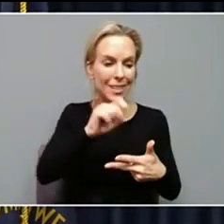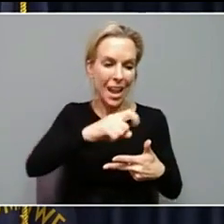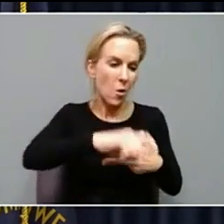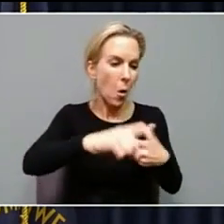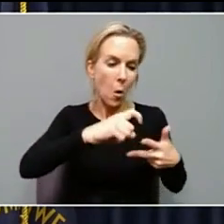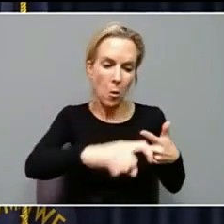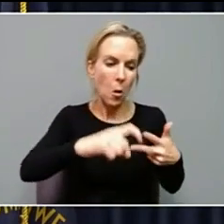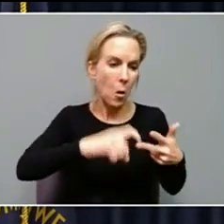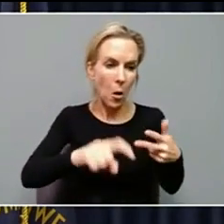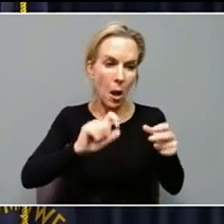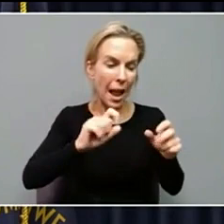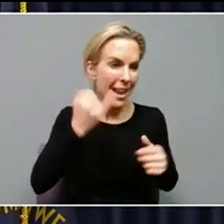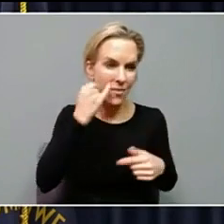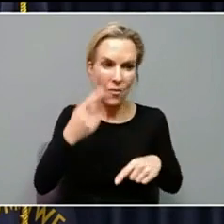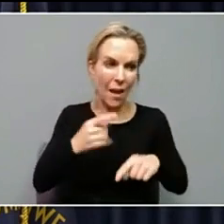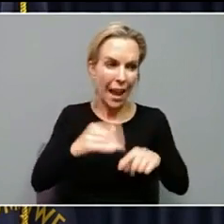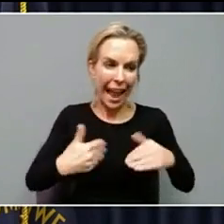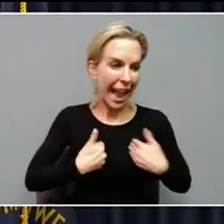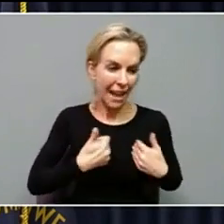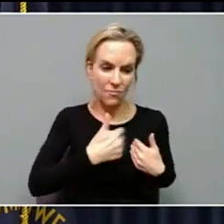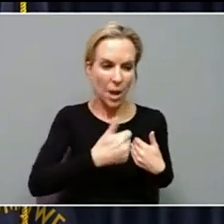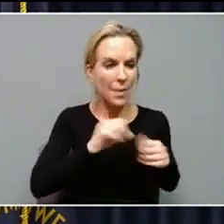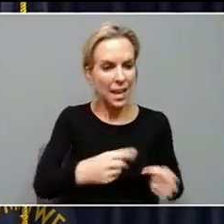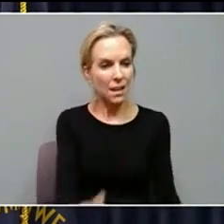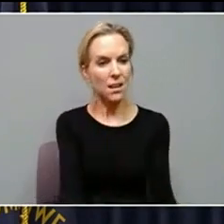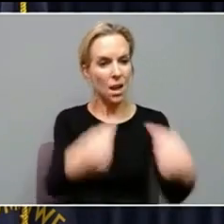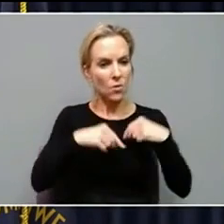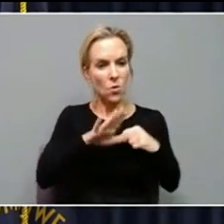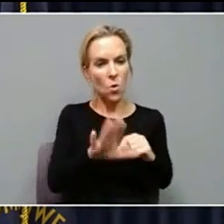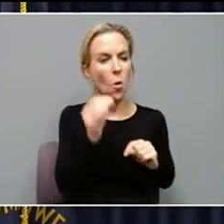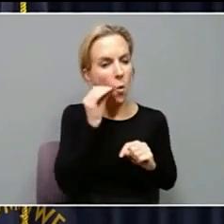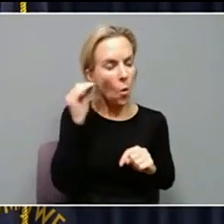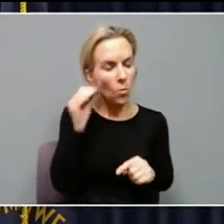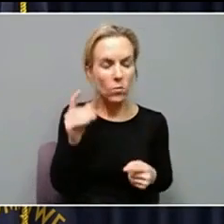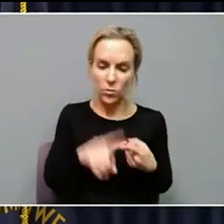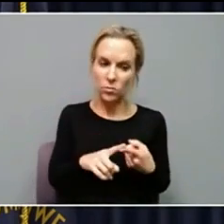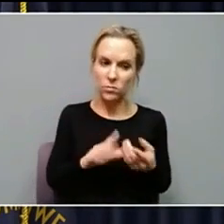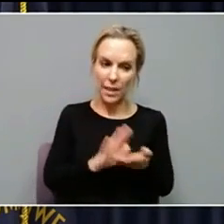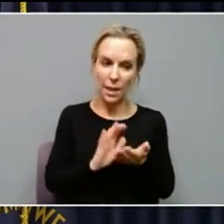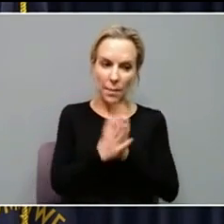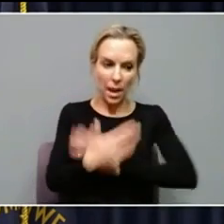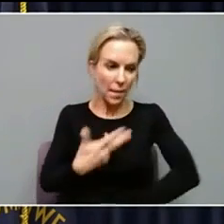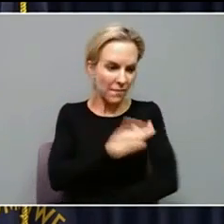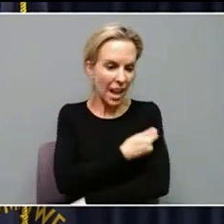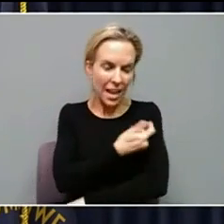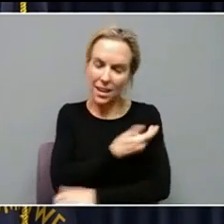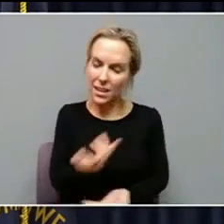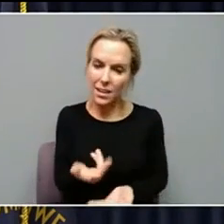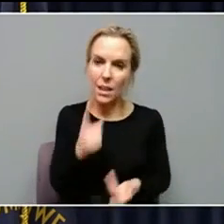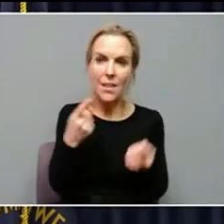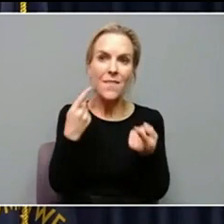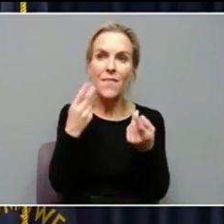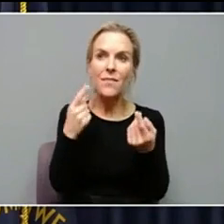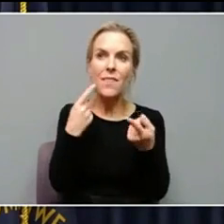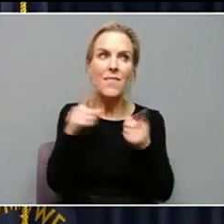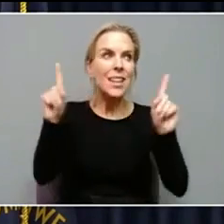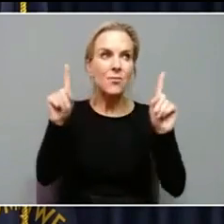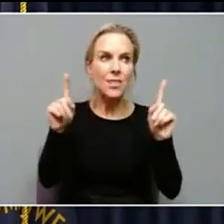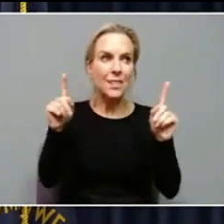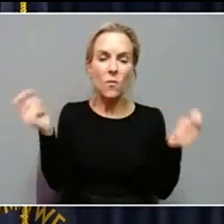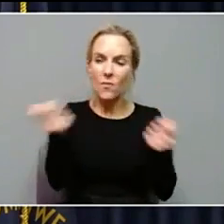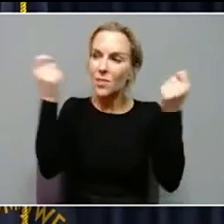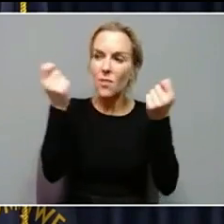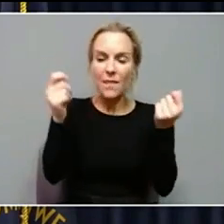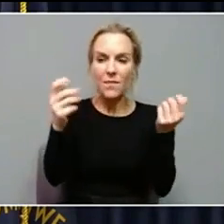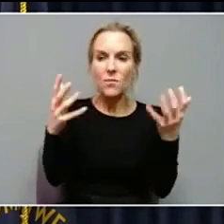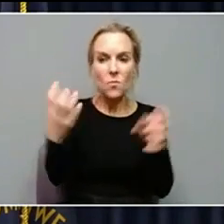you and getting vaccinated. The means of victory are right in front of us and they're safe, fully FDA